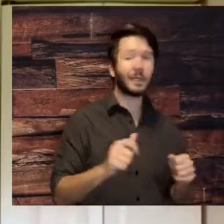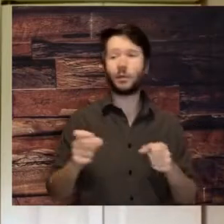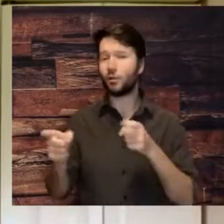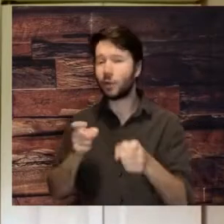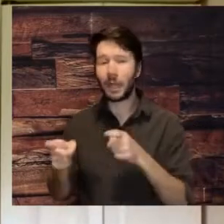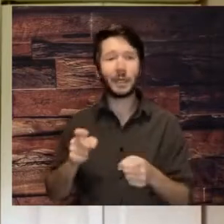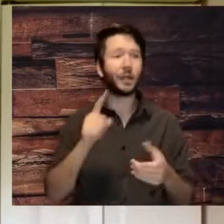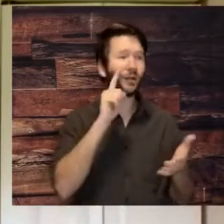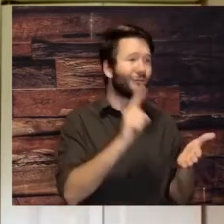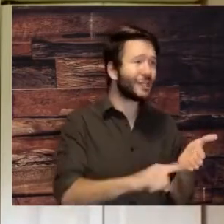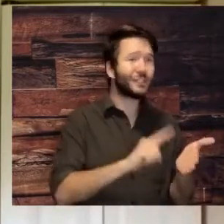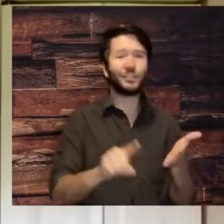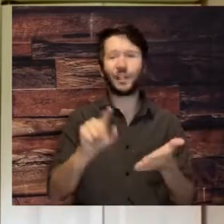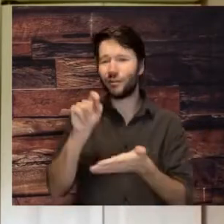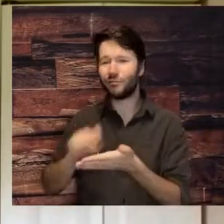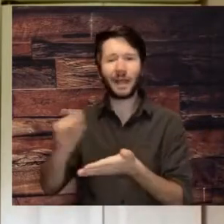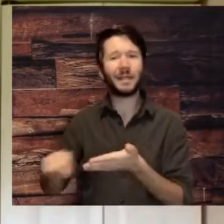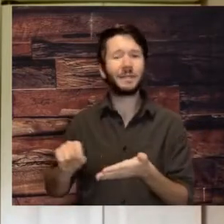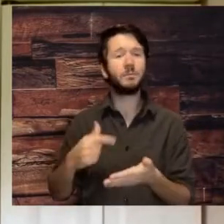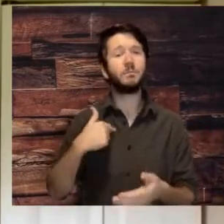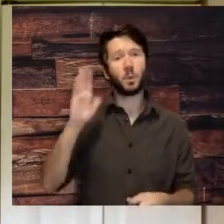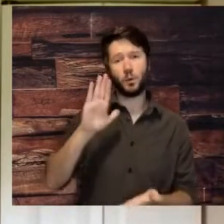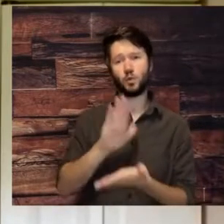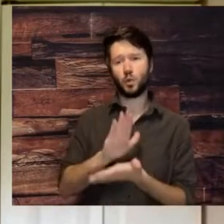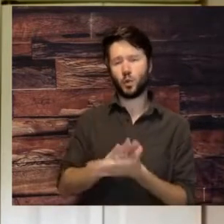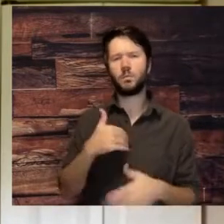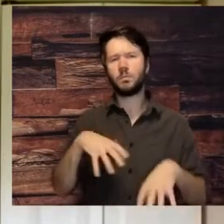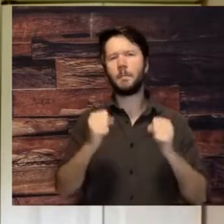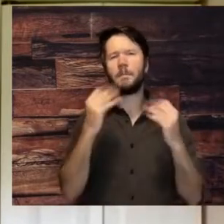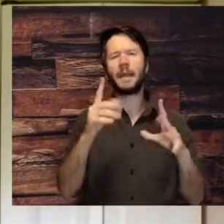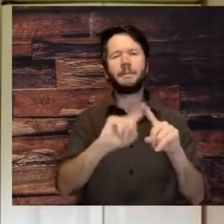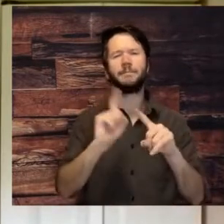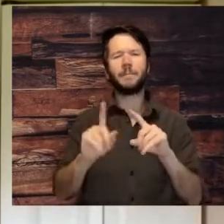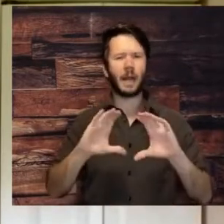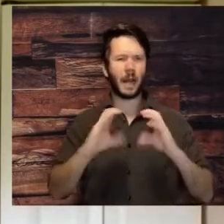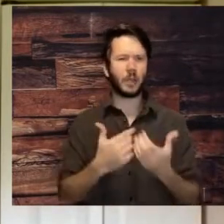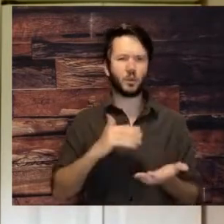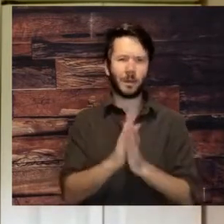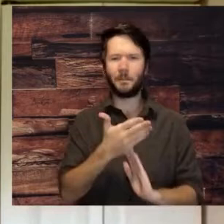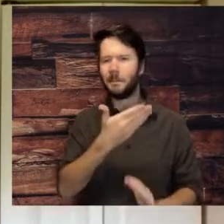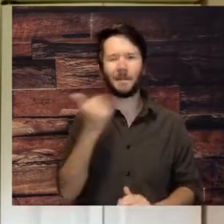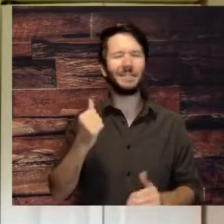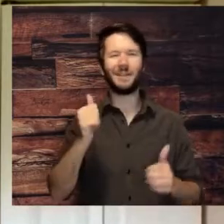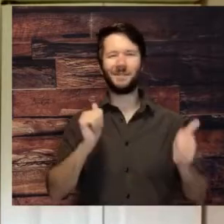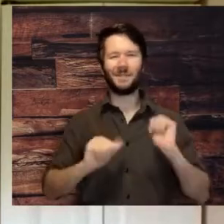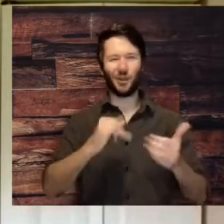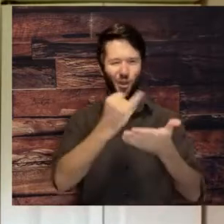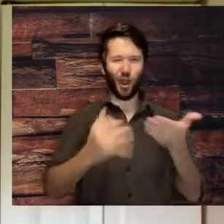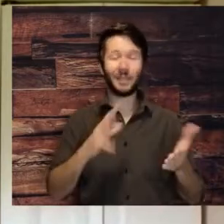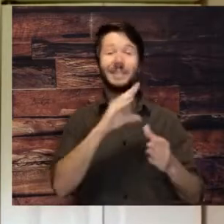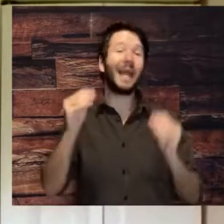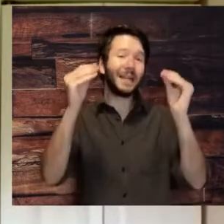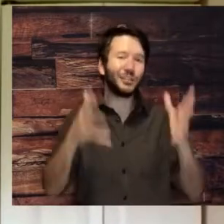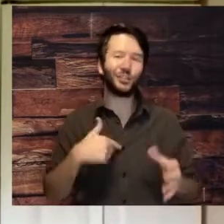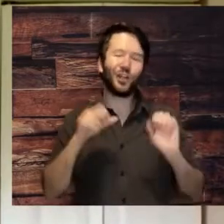to directing and researching and writing. When I was in school, I took lots of different classes so that I could be the